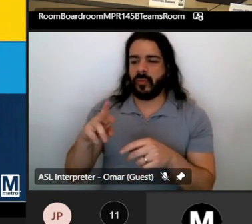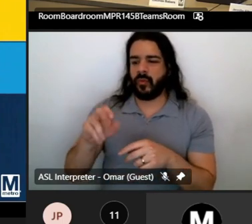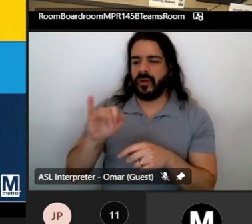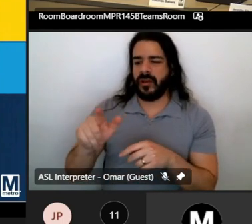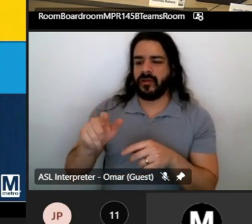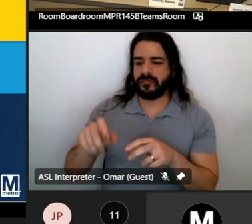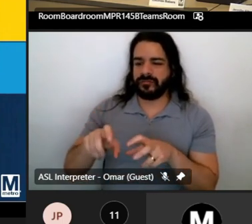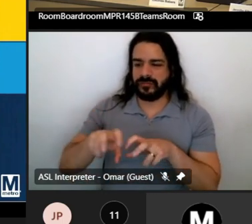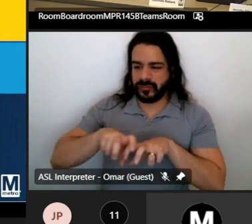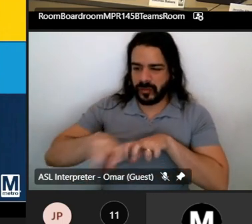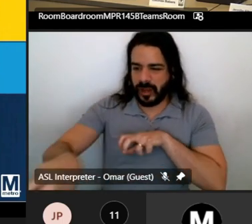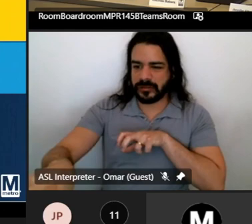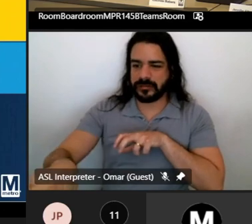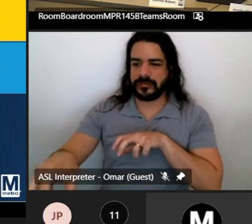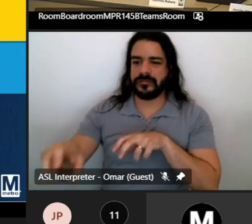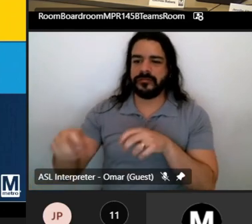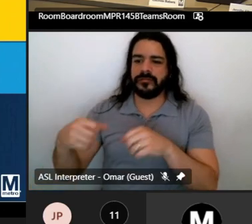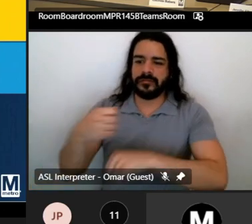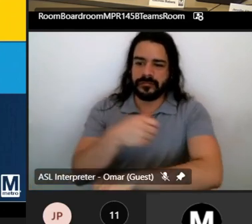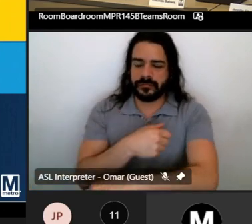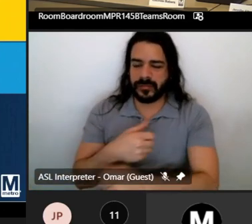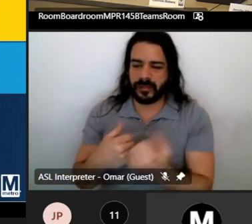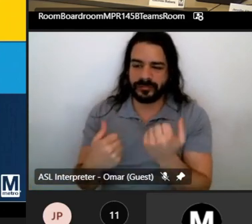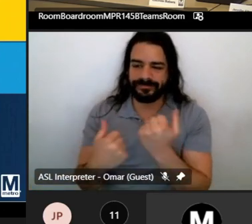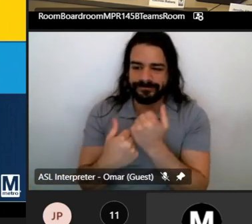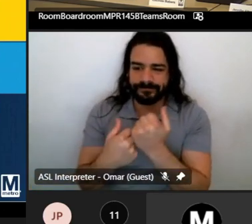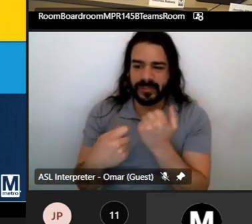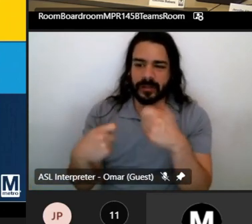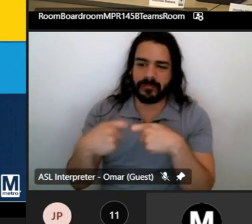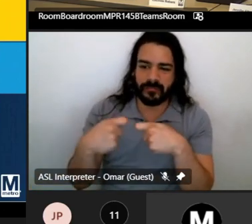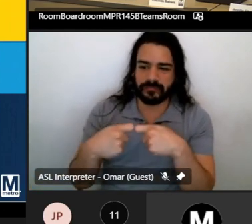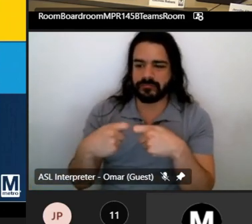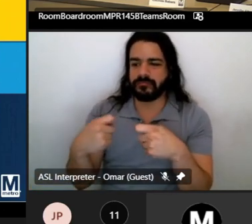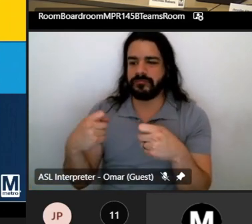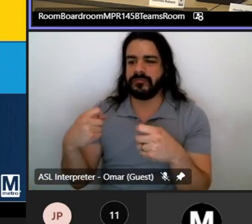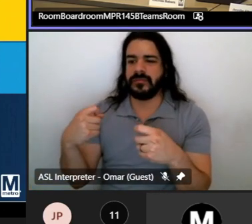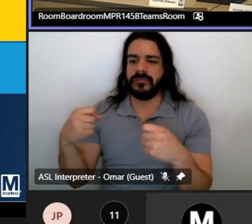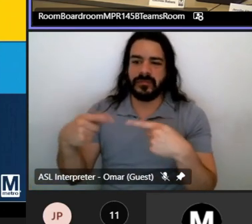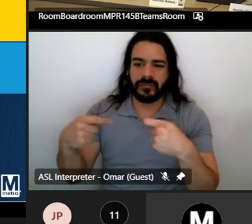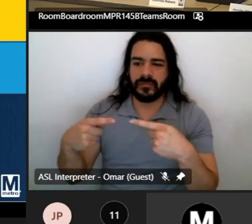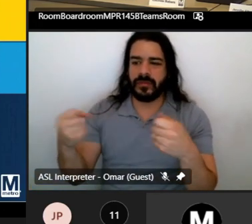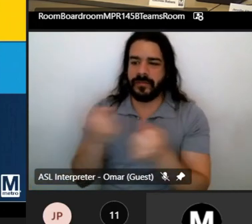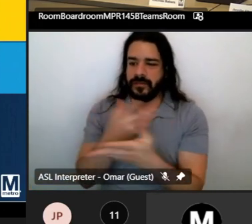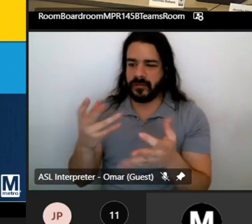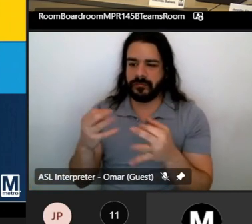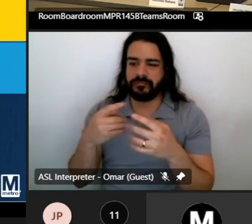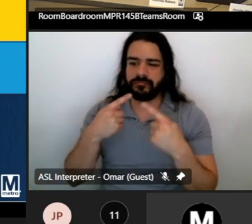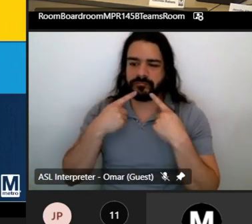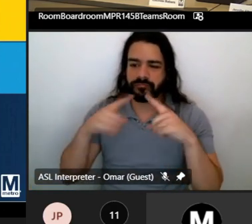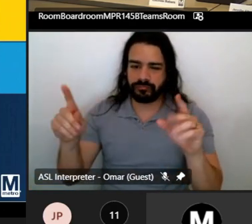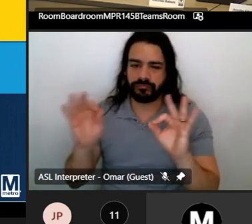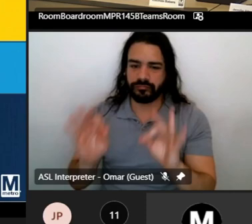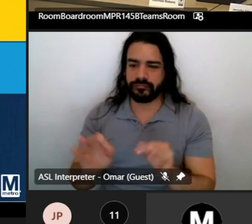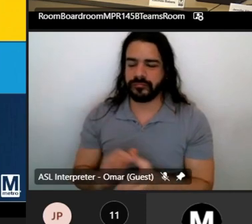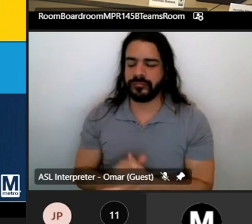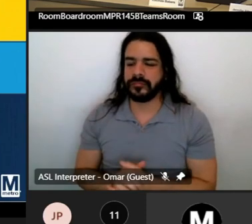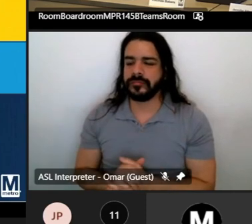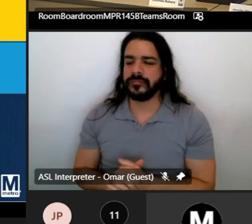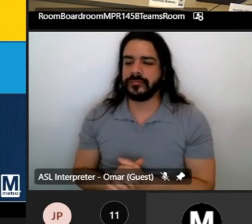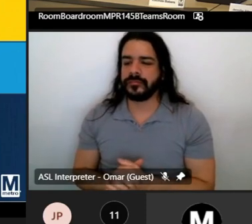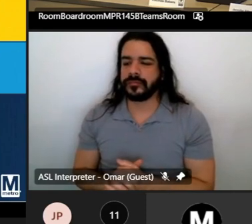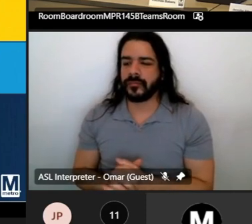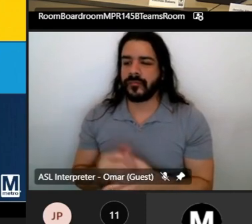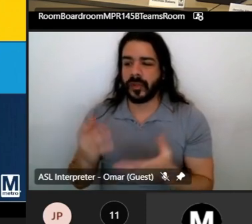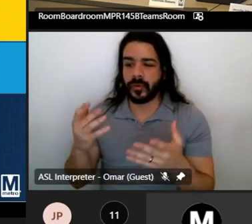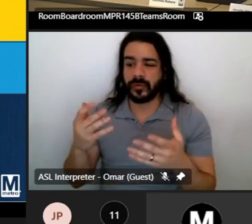continue to provide the safe and reliable service that our community deserves. Also, we continue to invest in